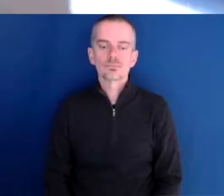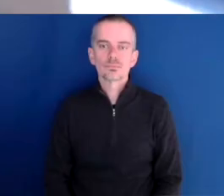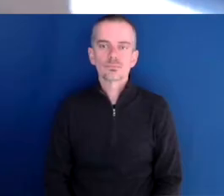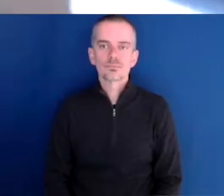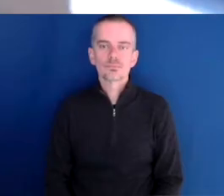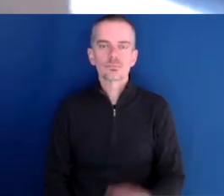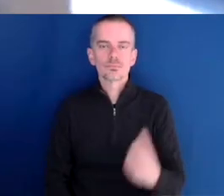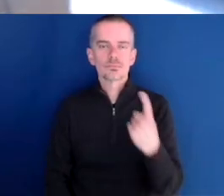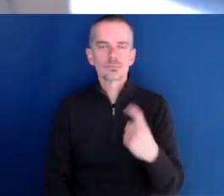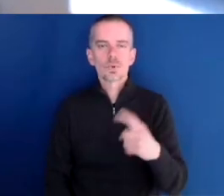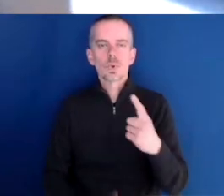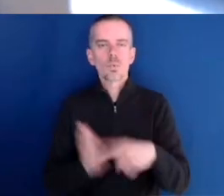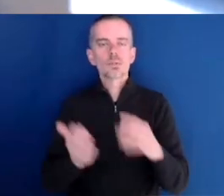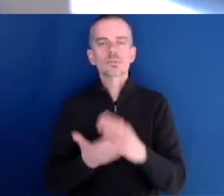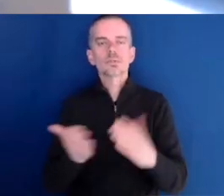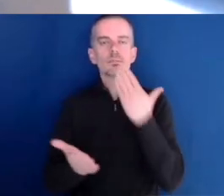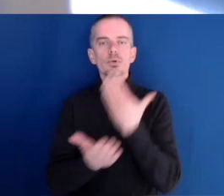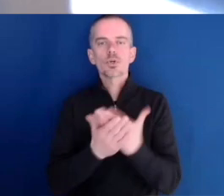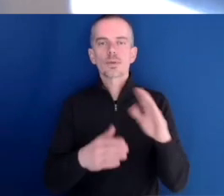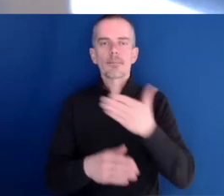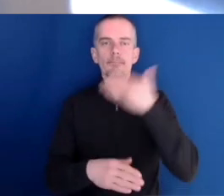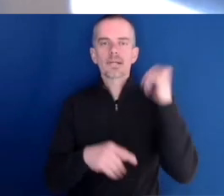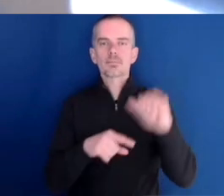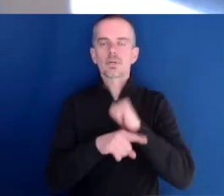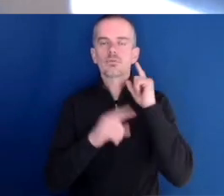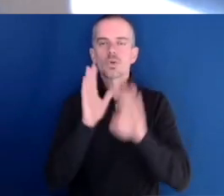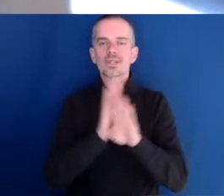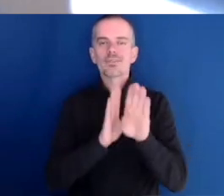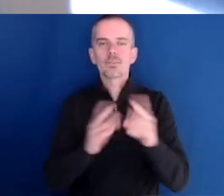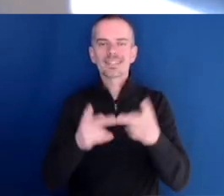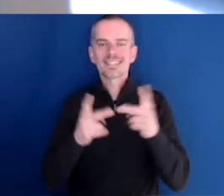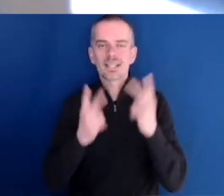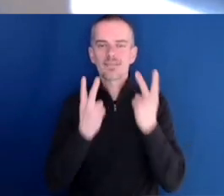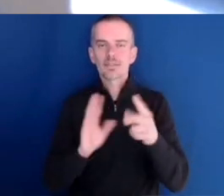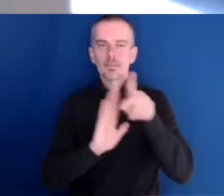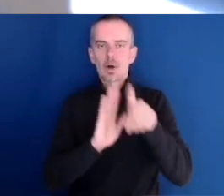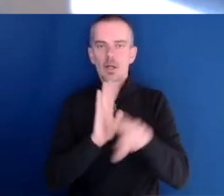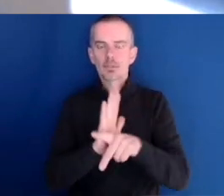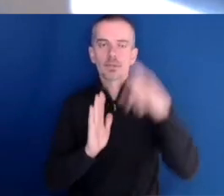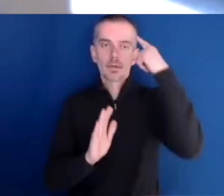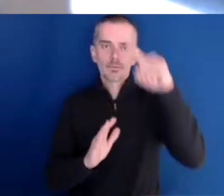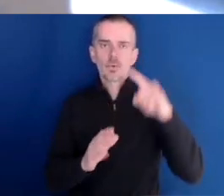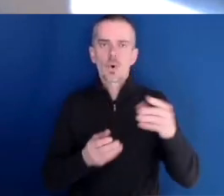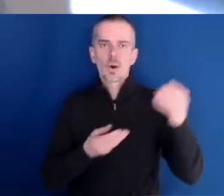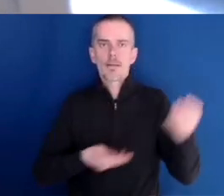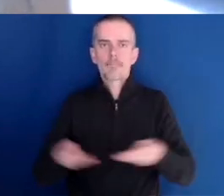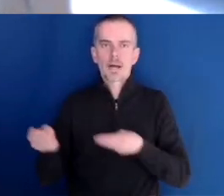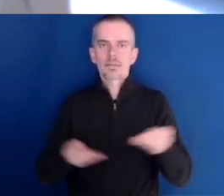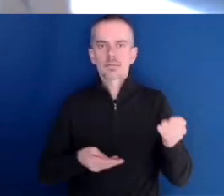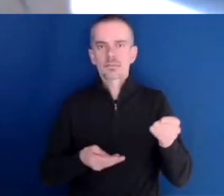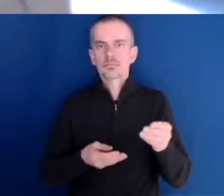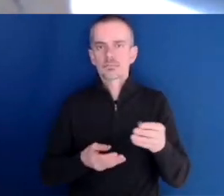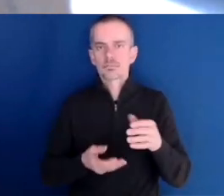What are some good best practices for developing a site visit policy for a pass-through entity?